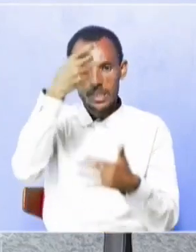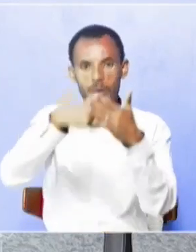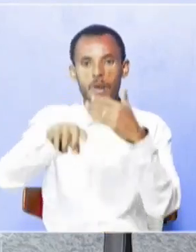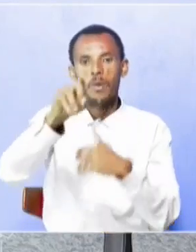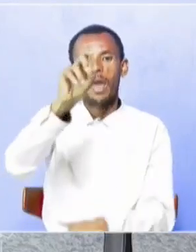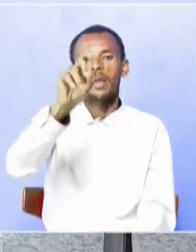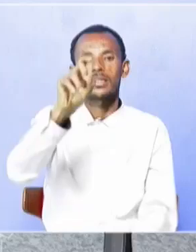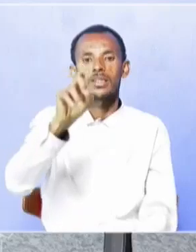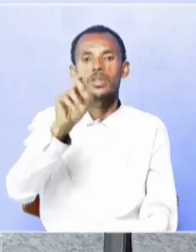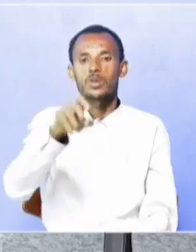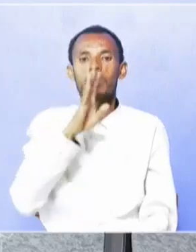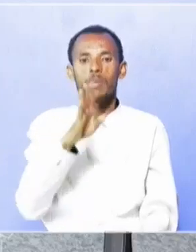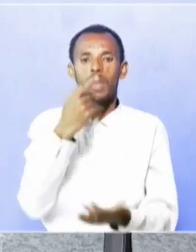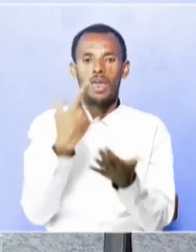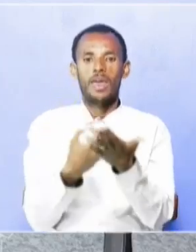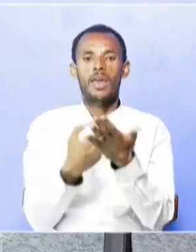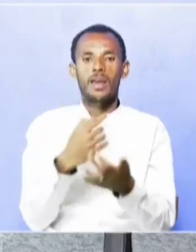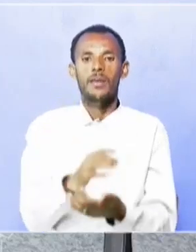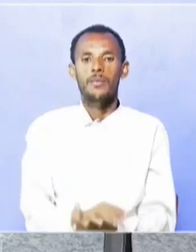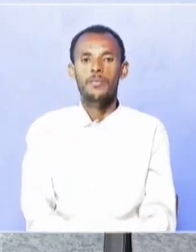should be here in this